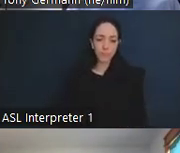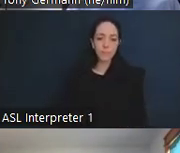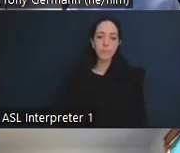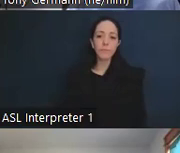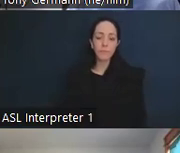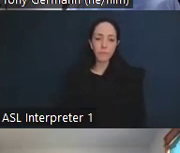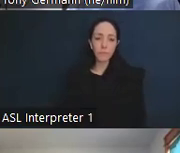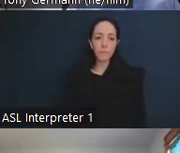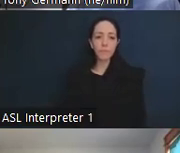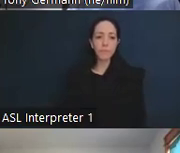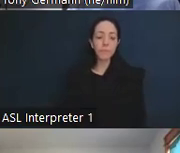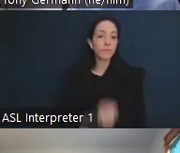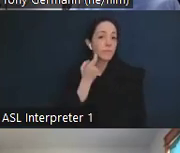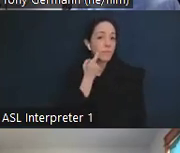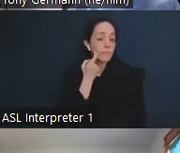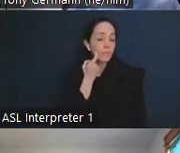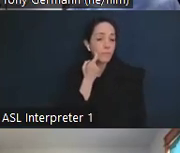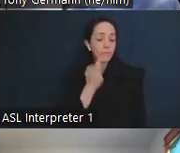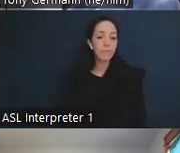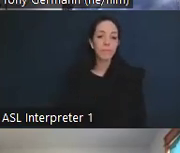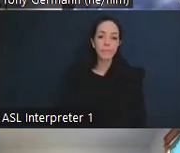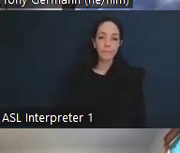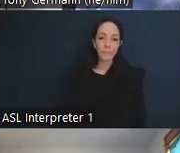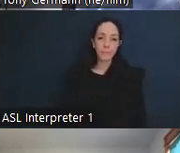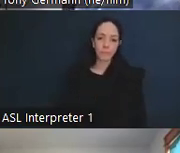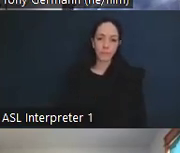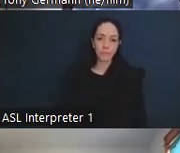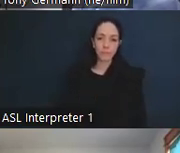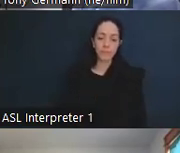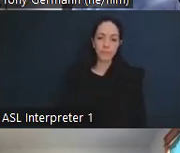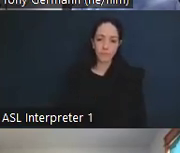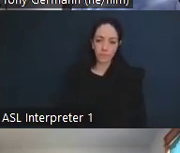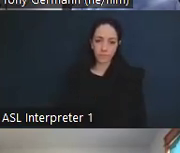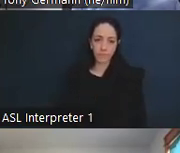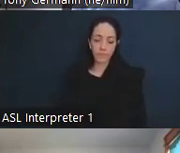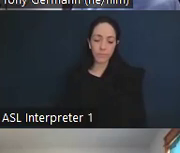And recently, to help us get it down, we have received